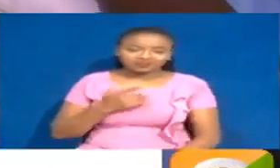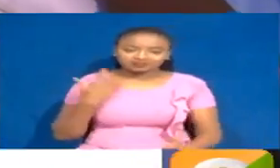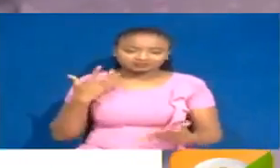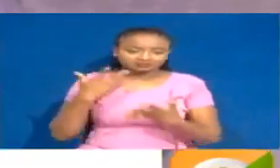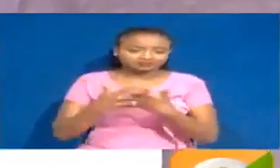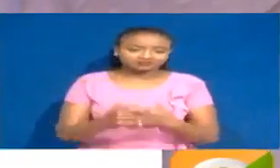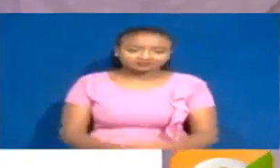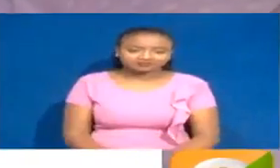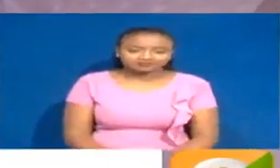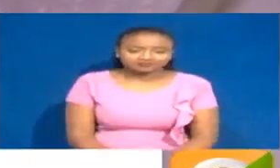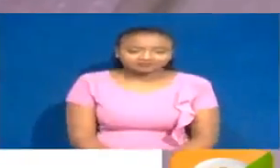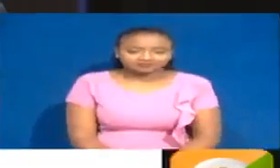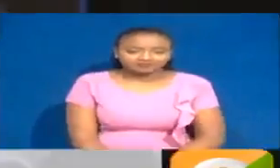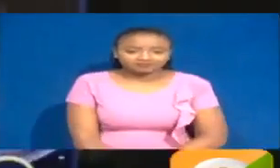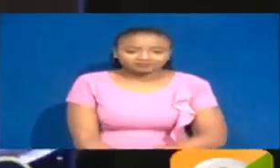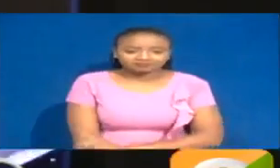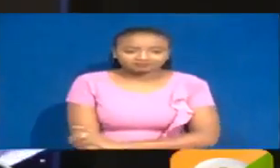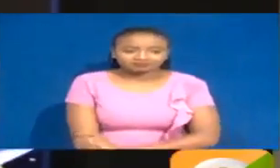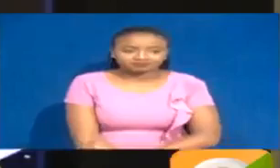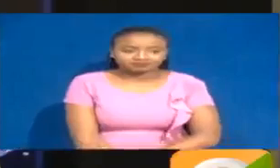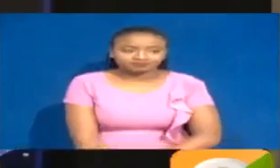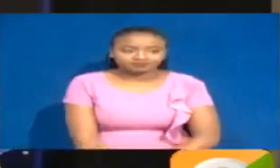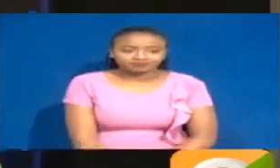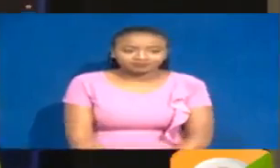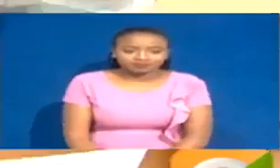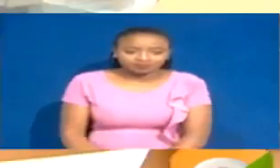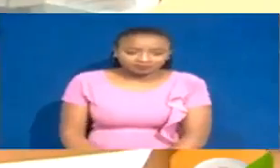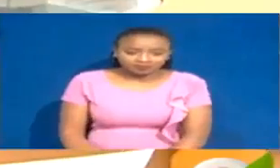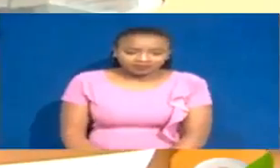have had to endure. Mashirima Kapombe, Citizen TV, Homabay.